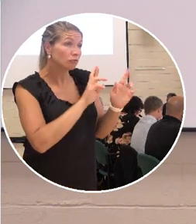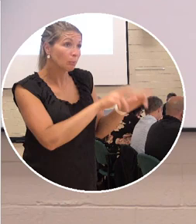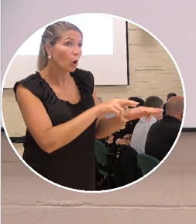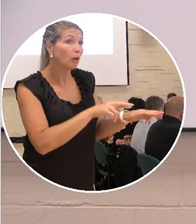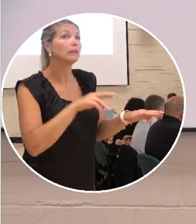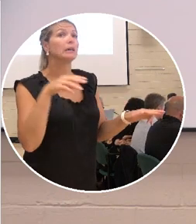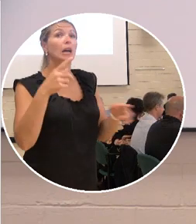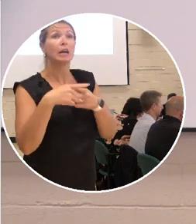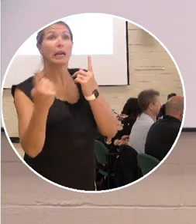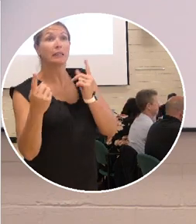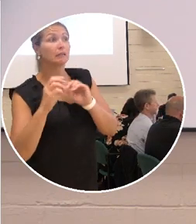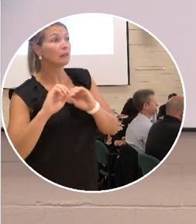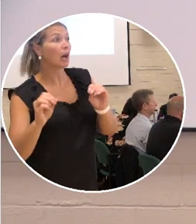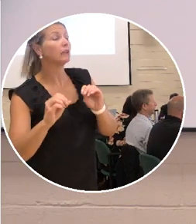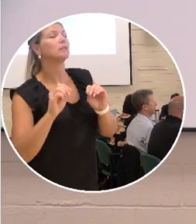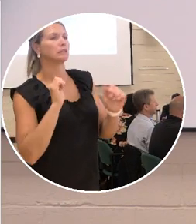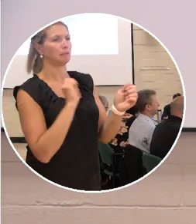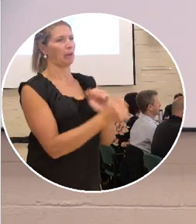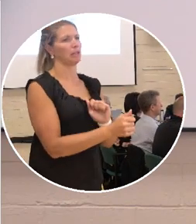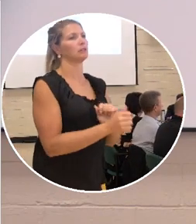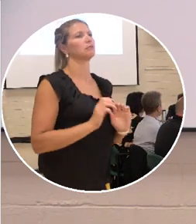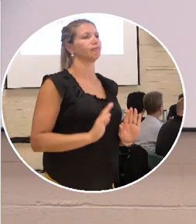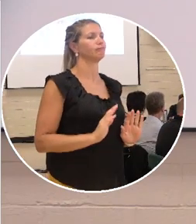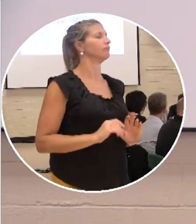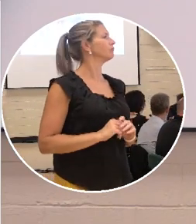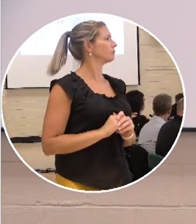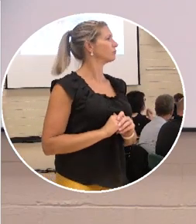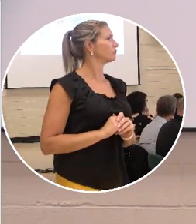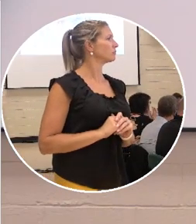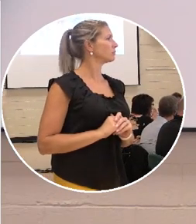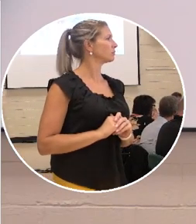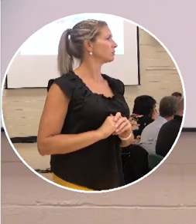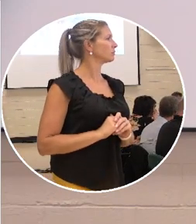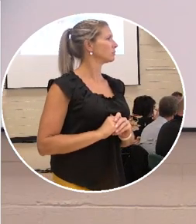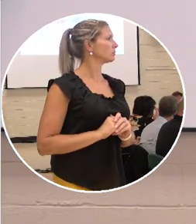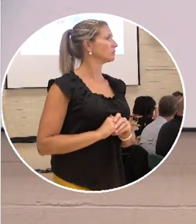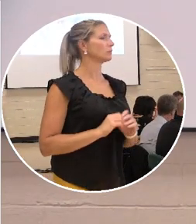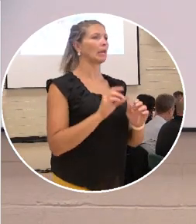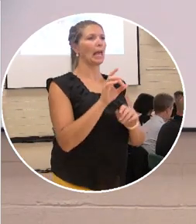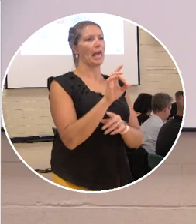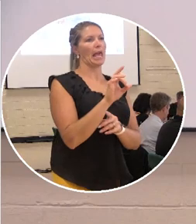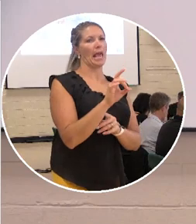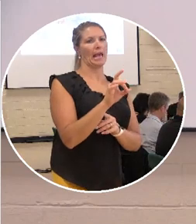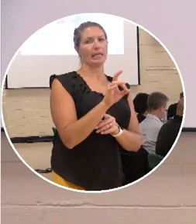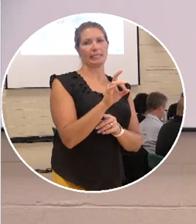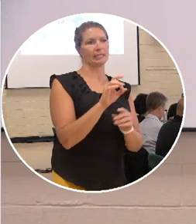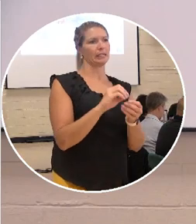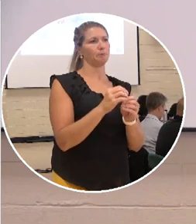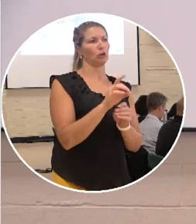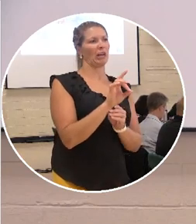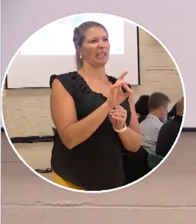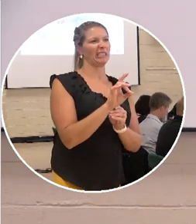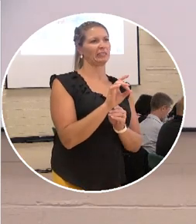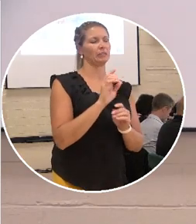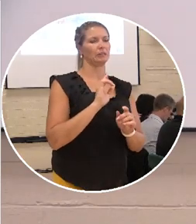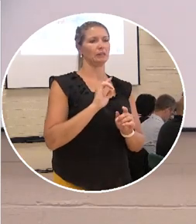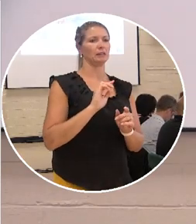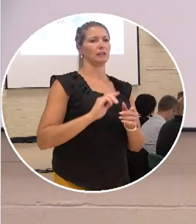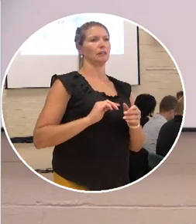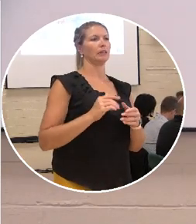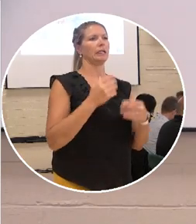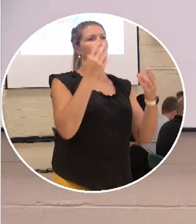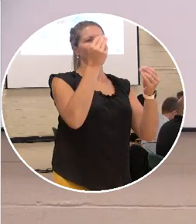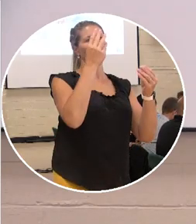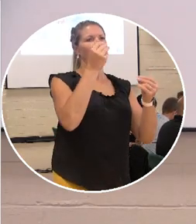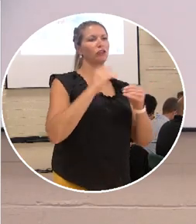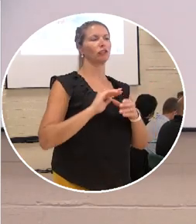carries. Thanks a million, Eric. The 8 is a standing item, which we always have. It's the correspondence in, correspondence out on the board.